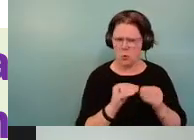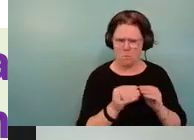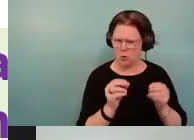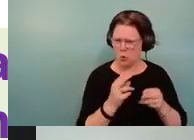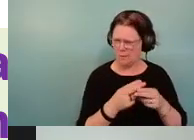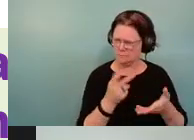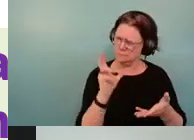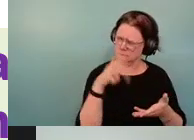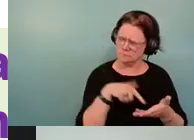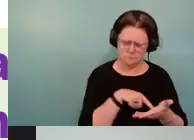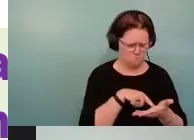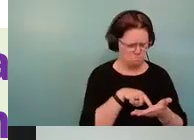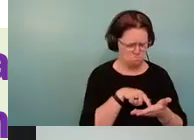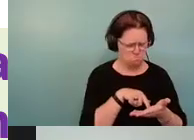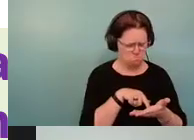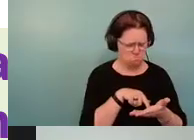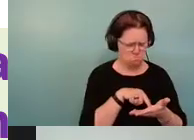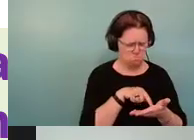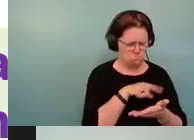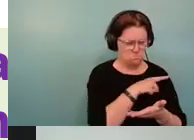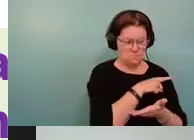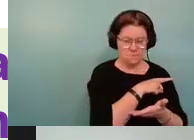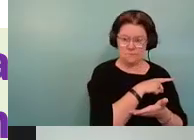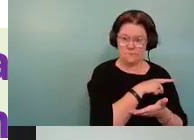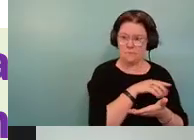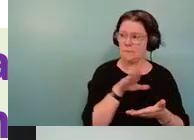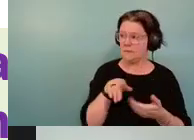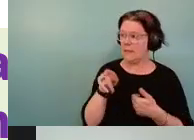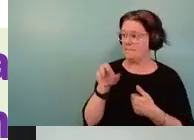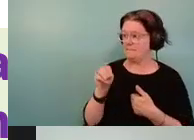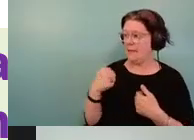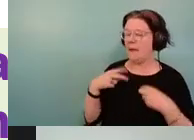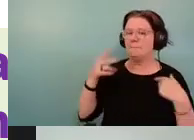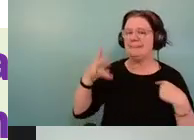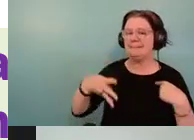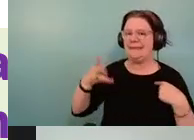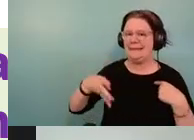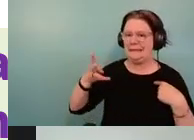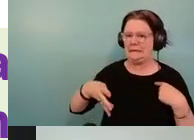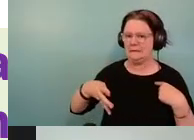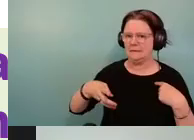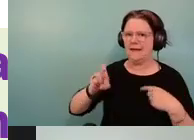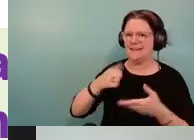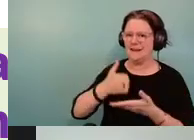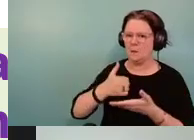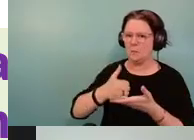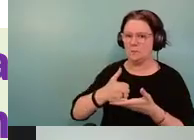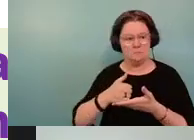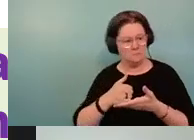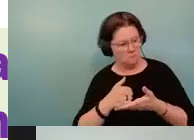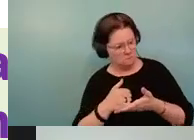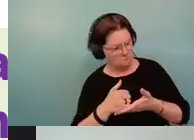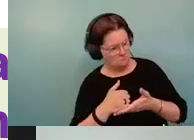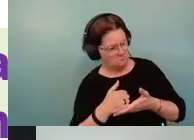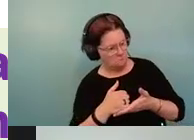attached to it, but the person said, Pam, I'm leaking. I need help. And so